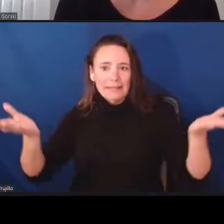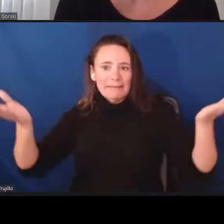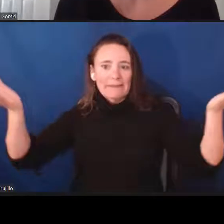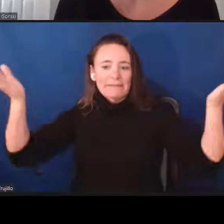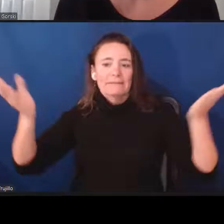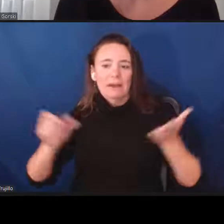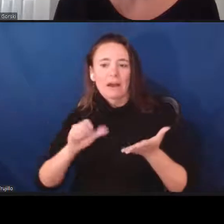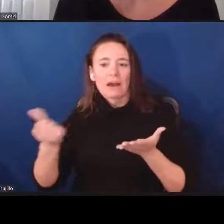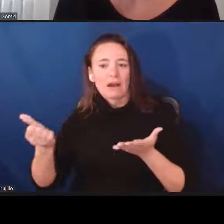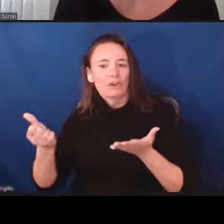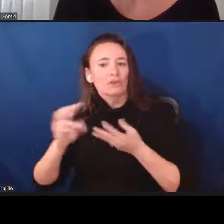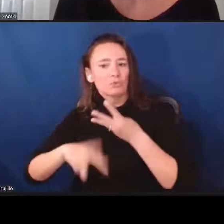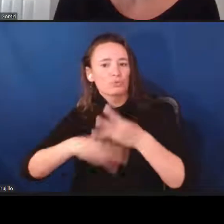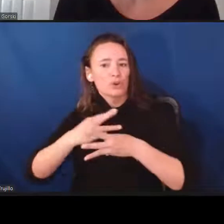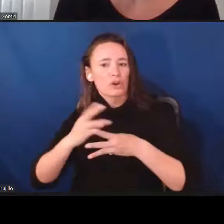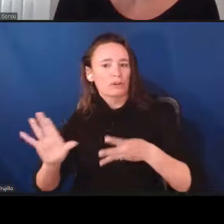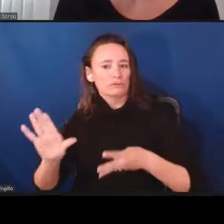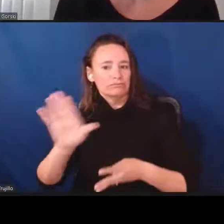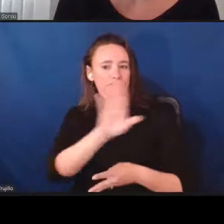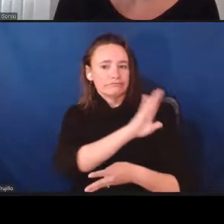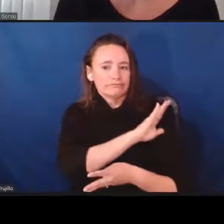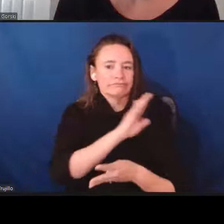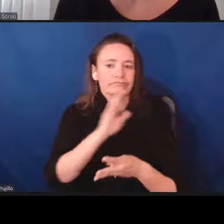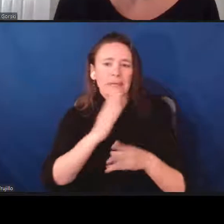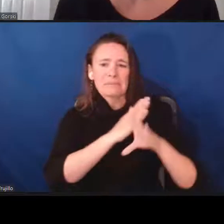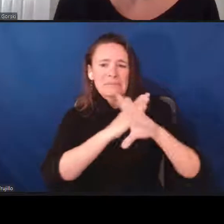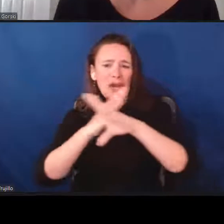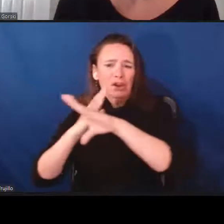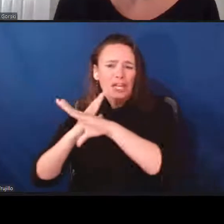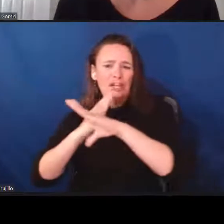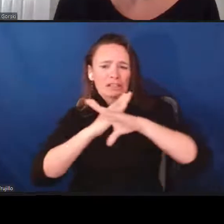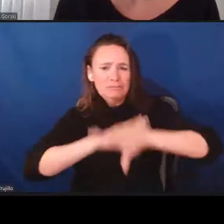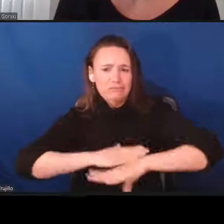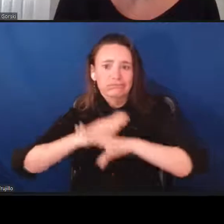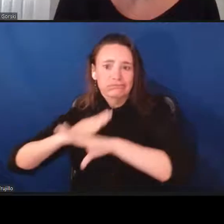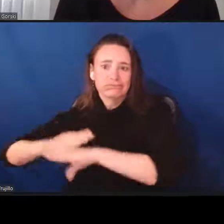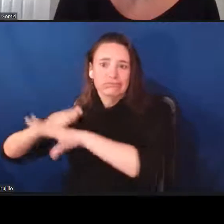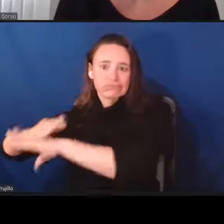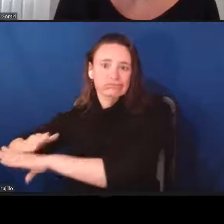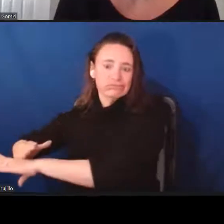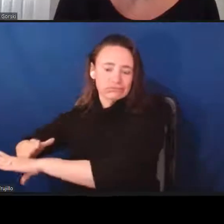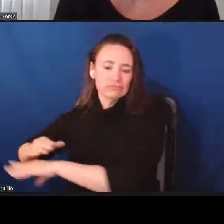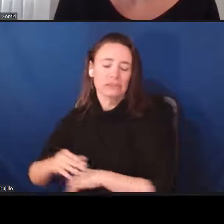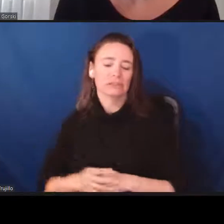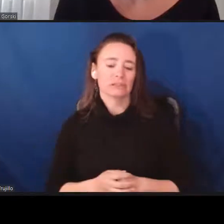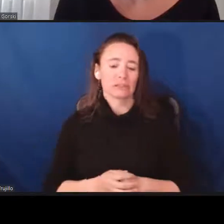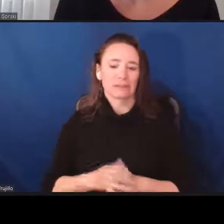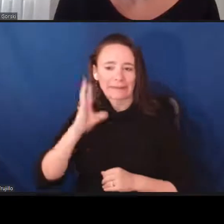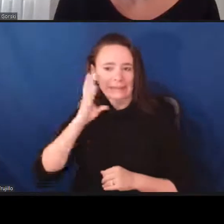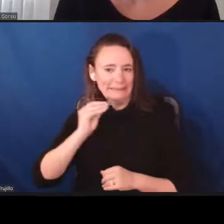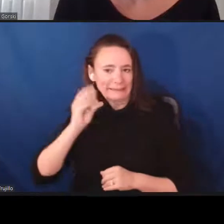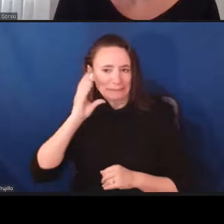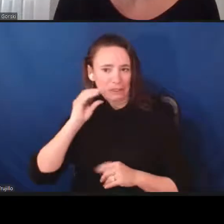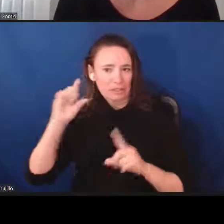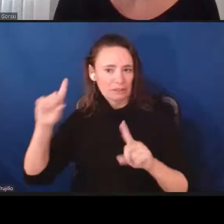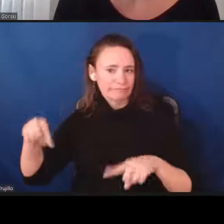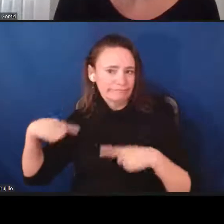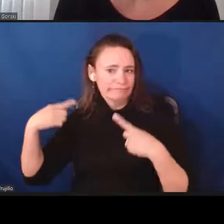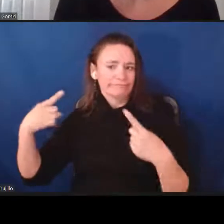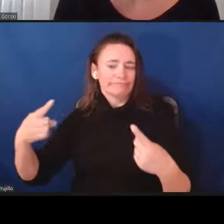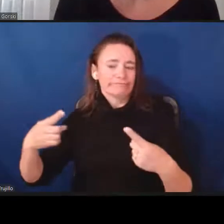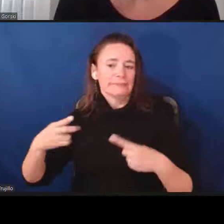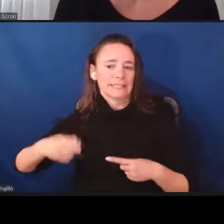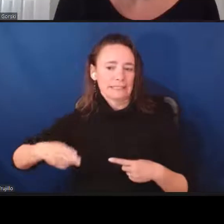still really trying to tear down those barriers that we've experienced in our history,